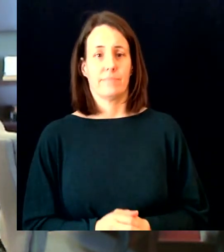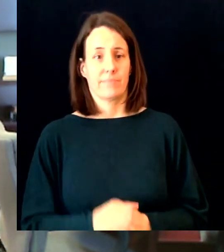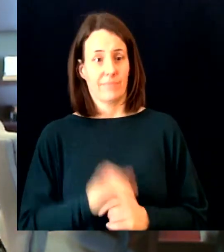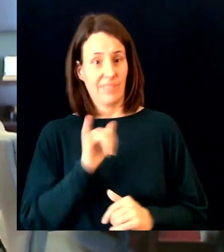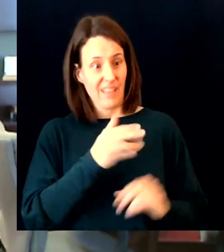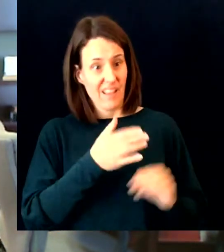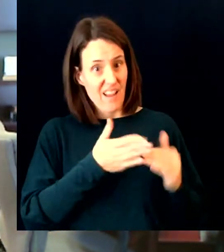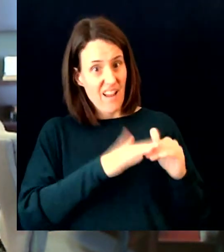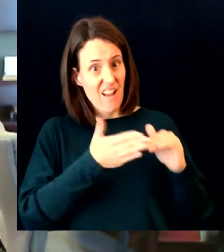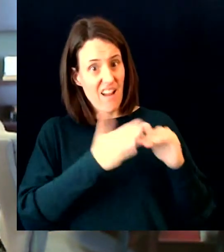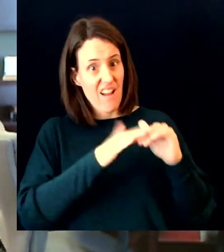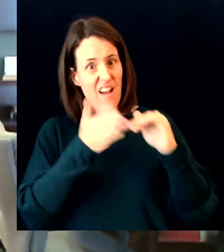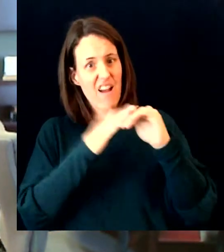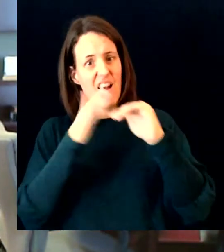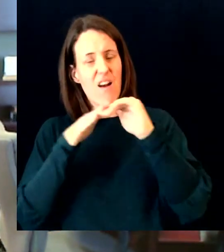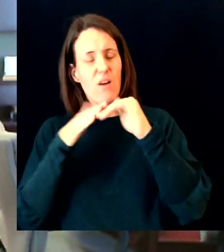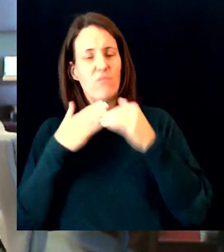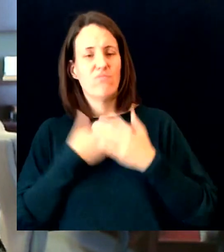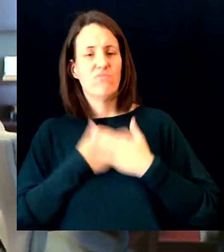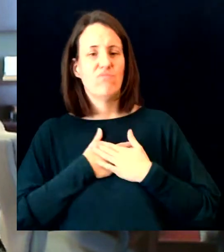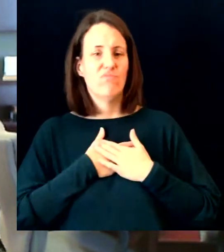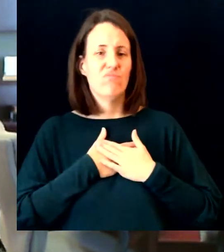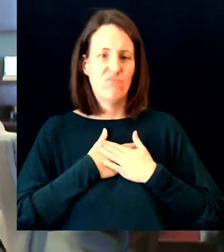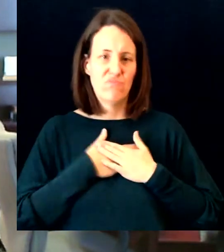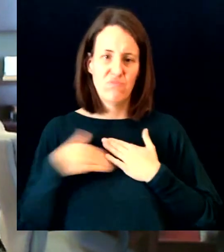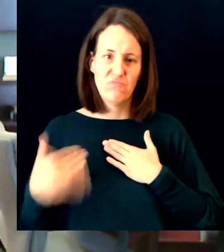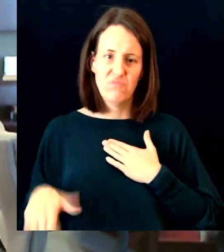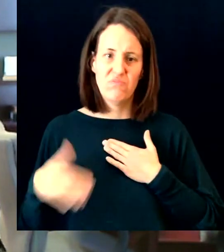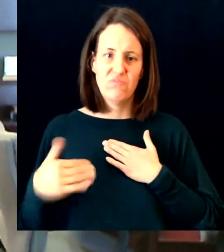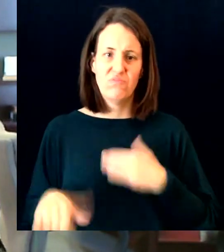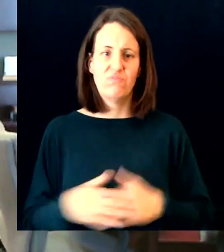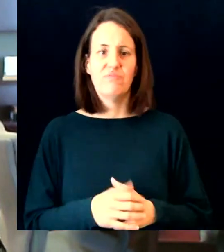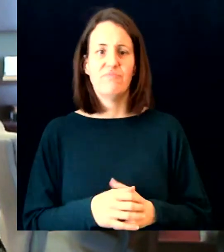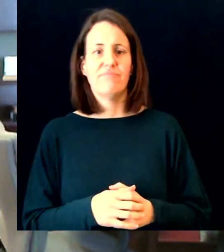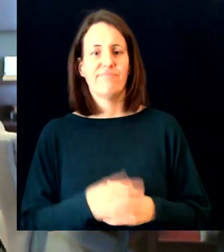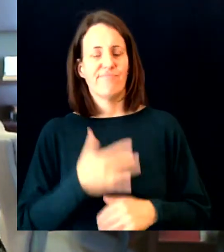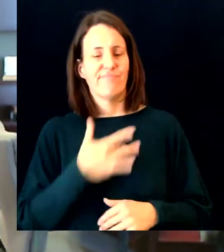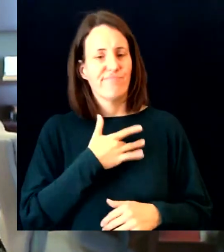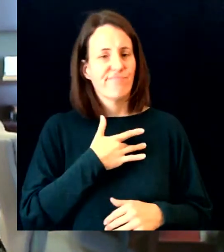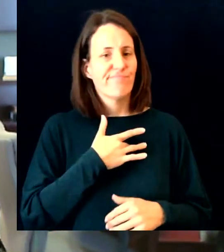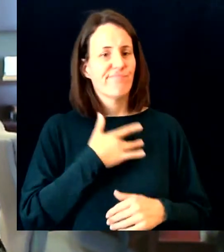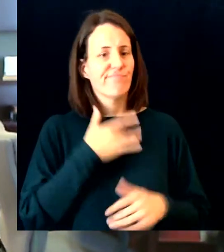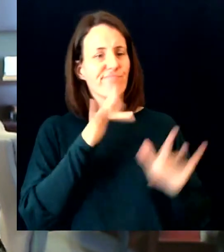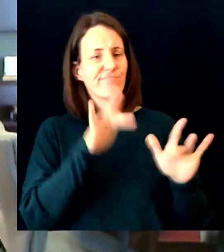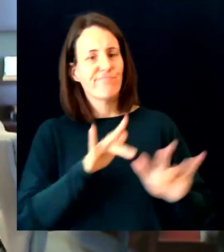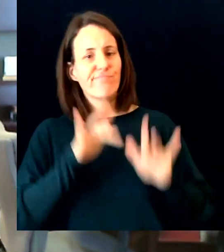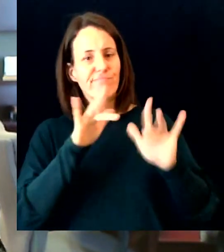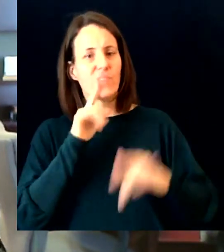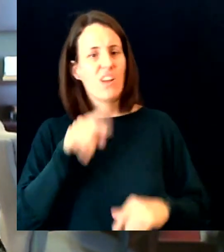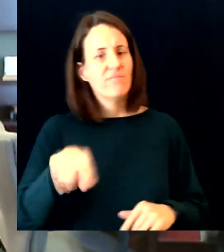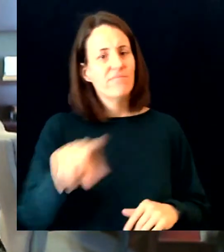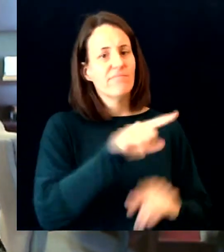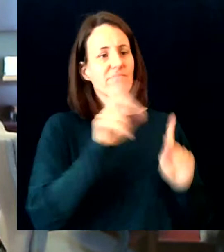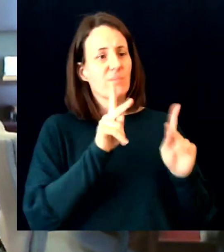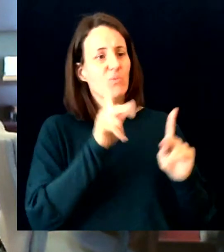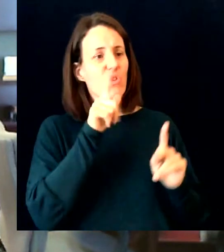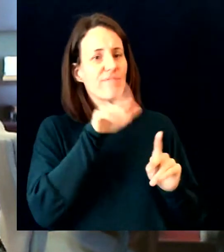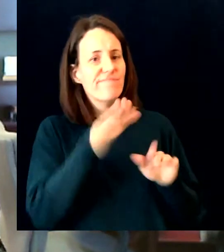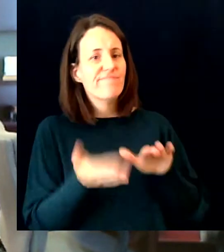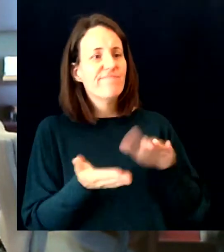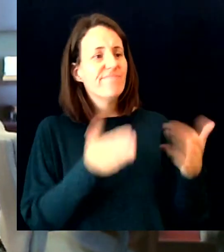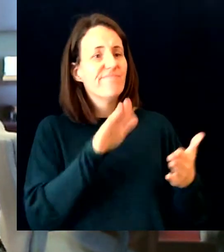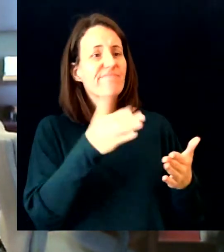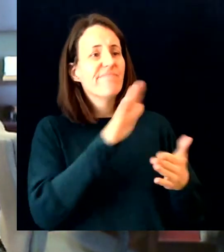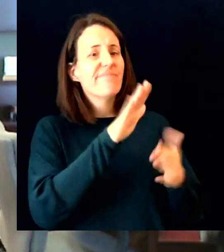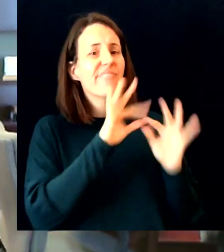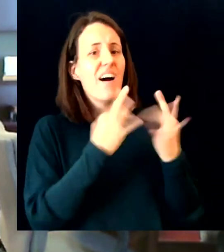lost someone to this disease. Our healthcare systems are still under tremendous pressure due to an increase in cases and